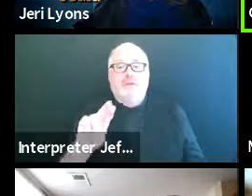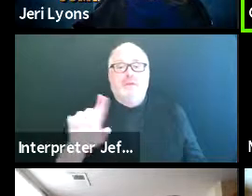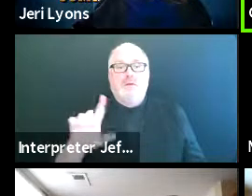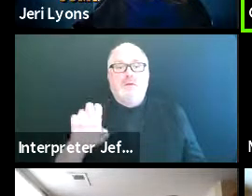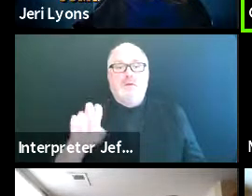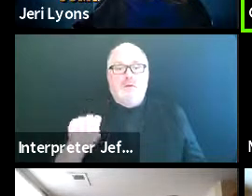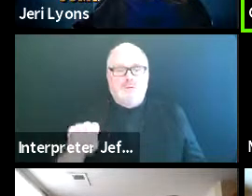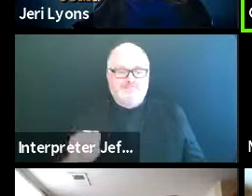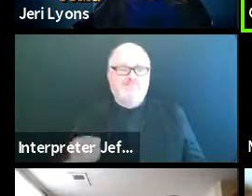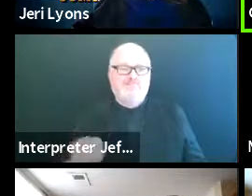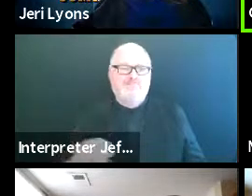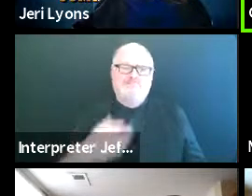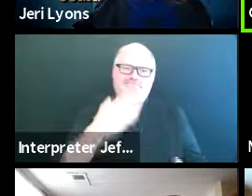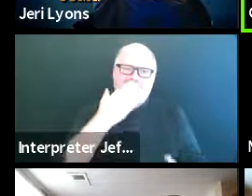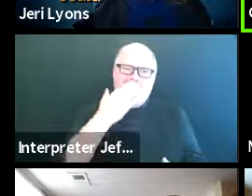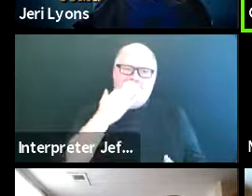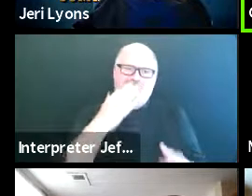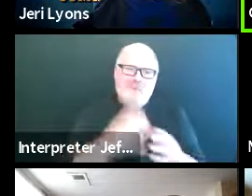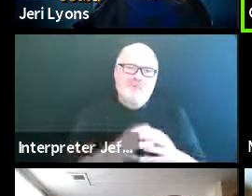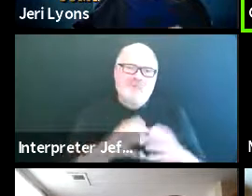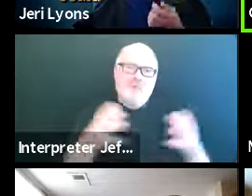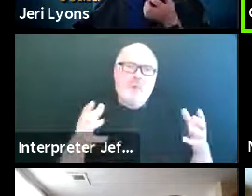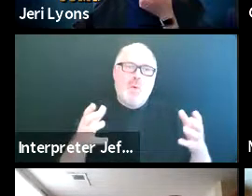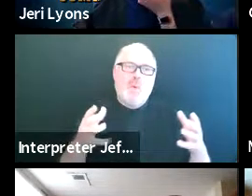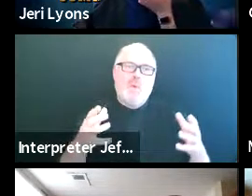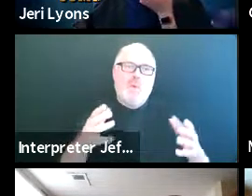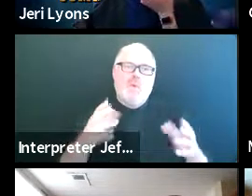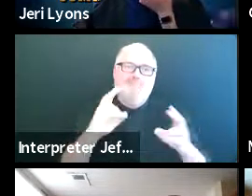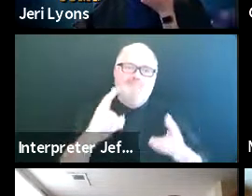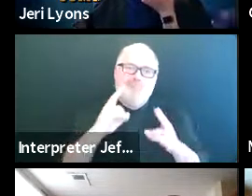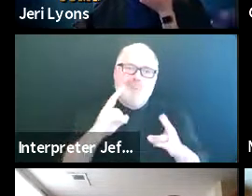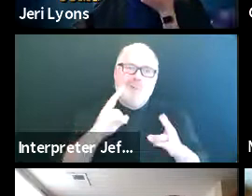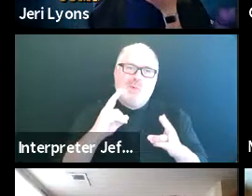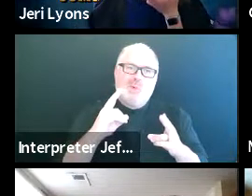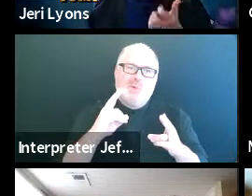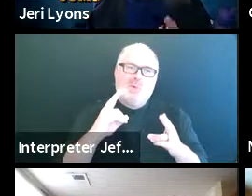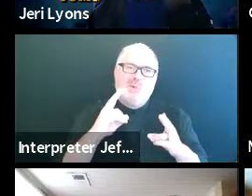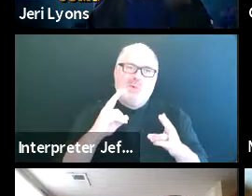Yes, thank you so much. It's my pleasure to